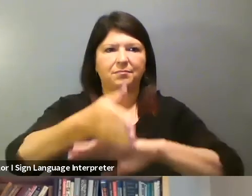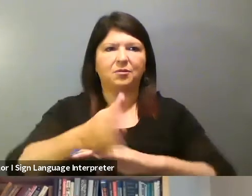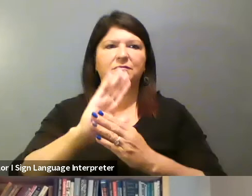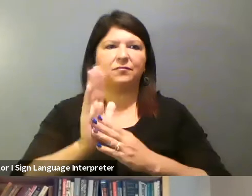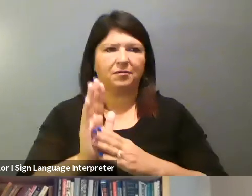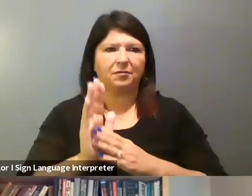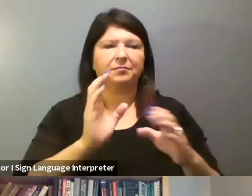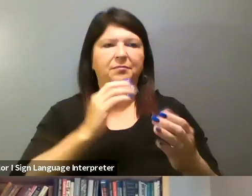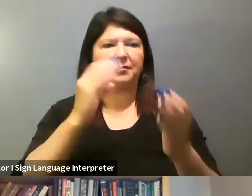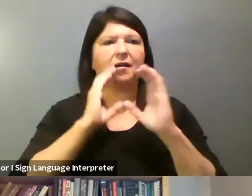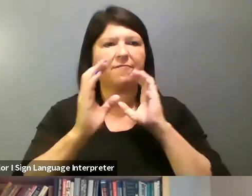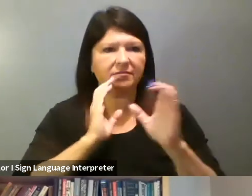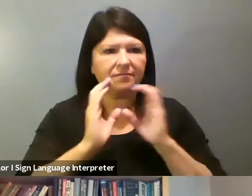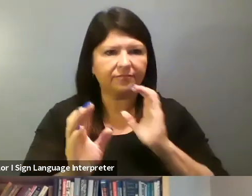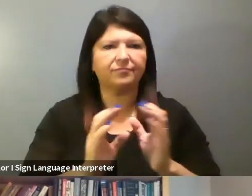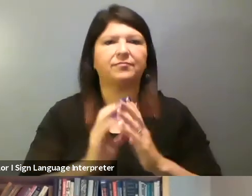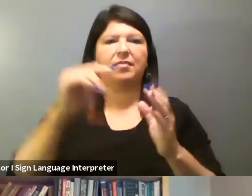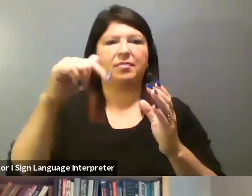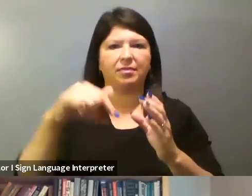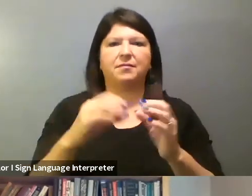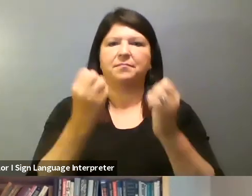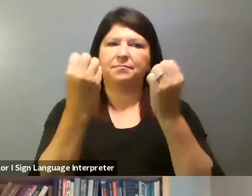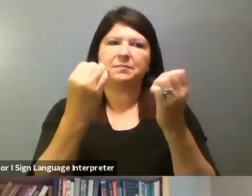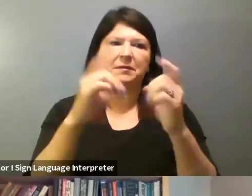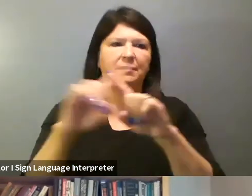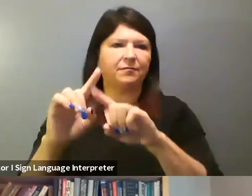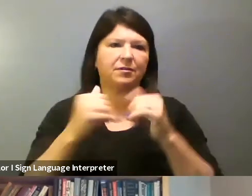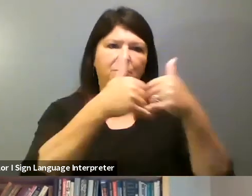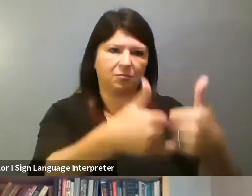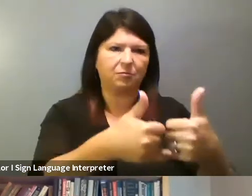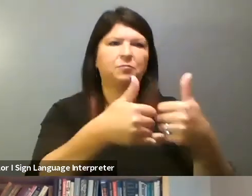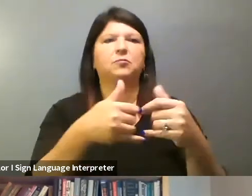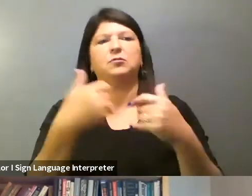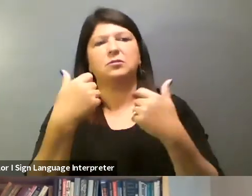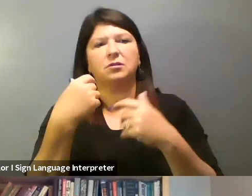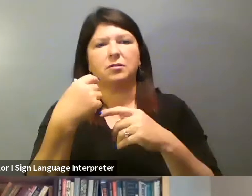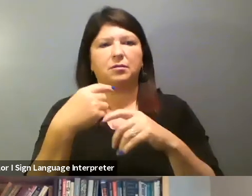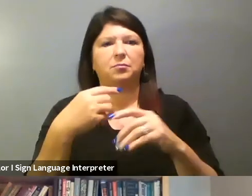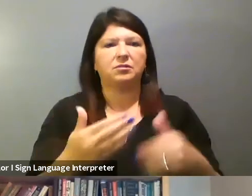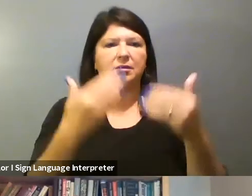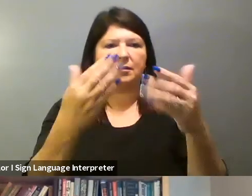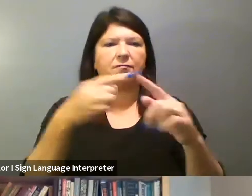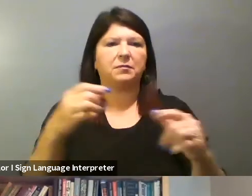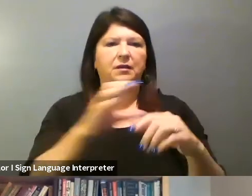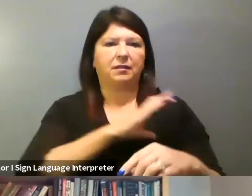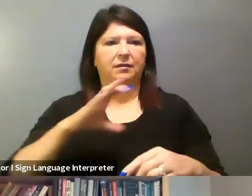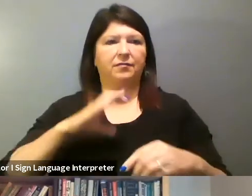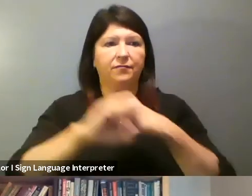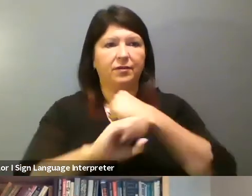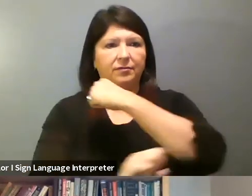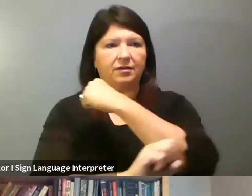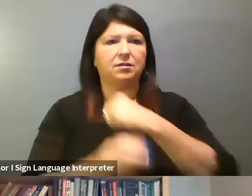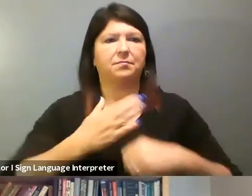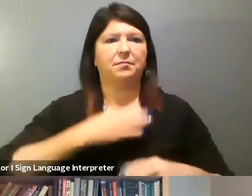and Anisfield-Wolf Book Awards as part of Cleveland Book Week presented by the Cleveland Foundation. My name is Eric